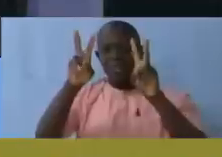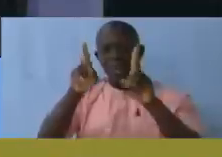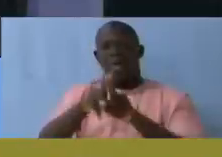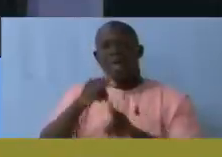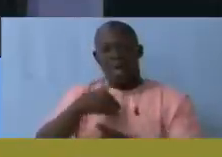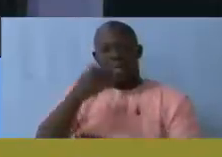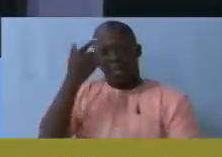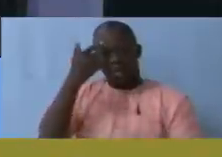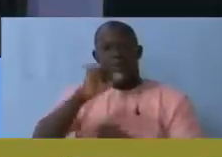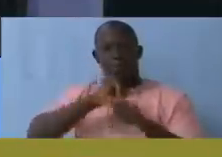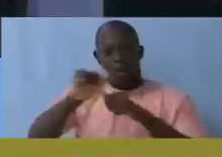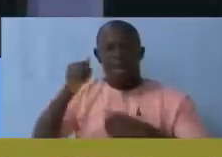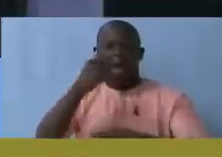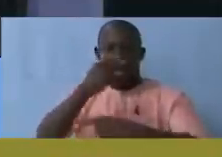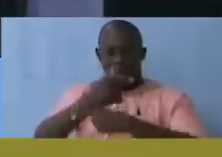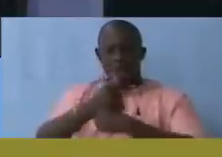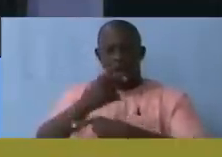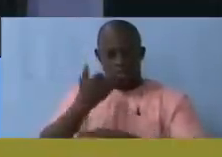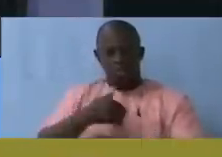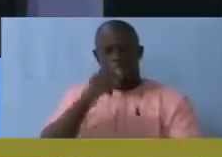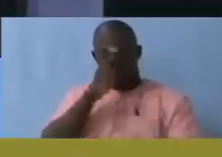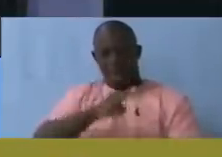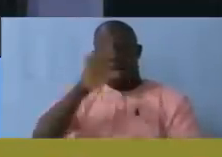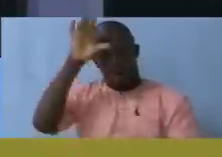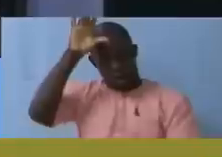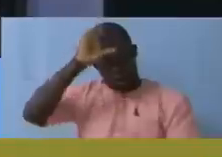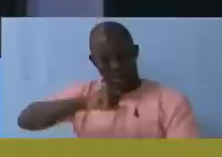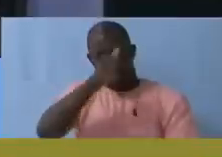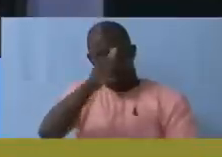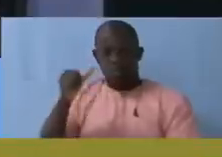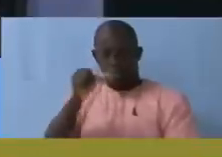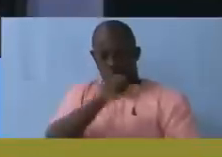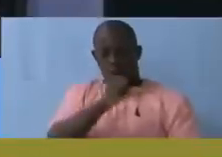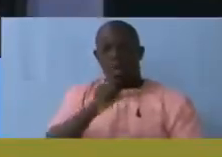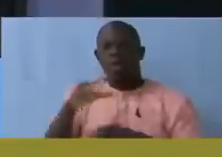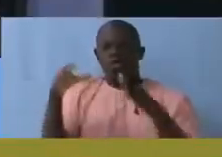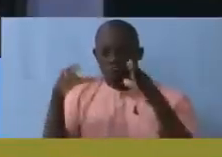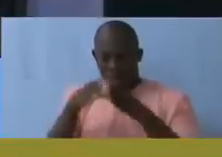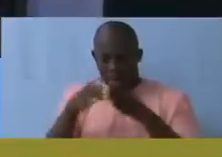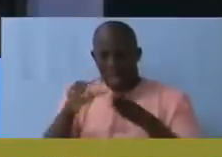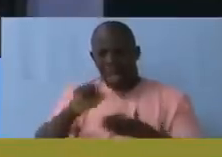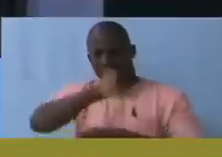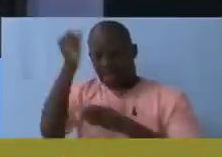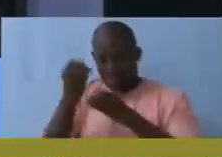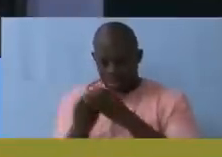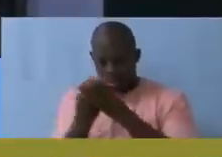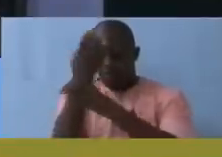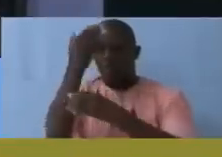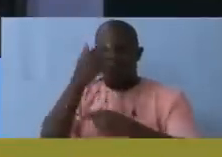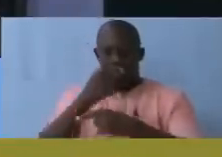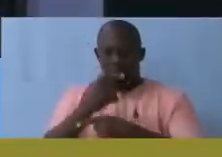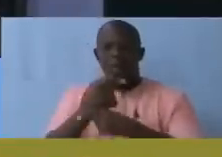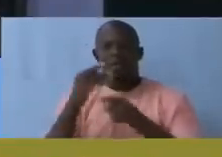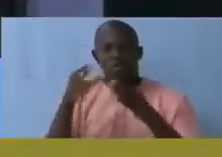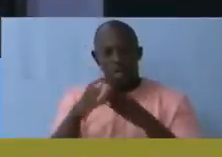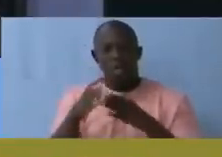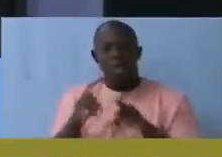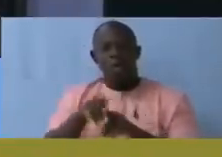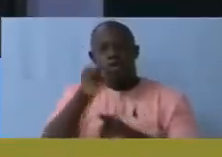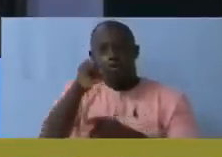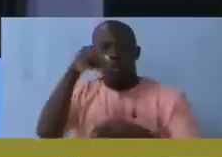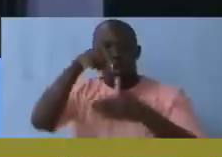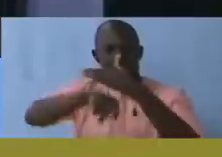understand each other, come to terms, and develop that little country for everybody, whether you are in the country or